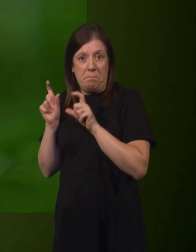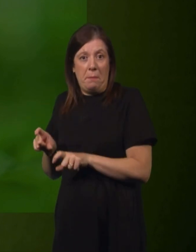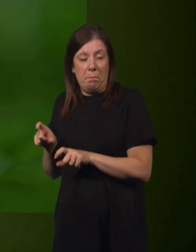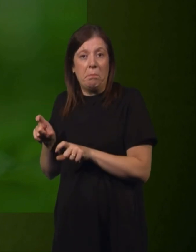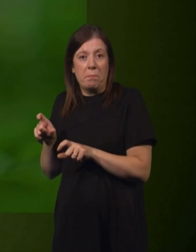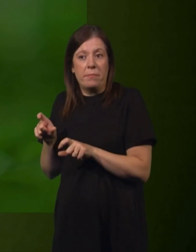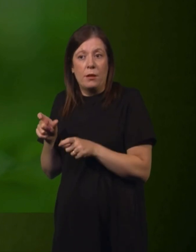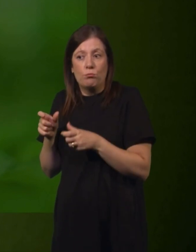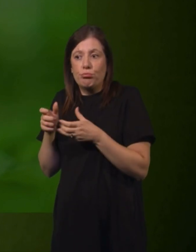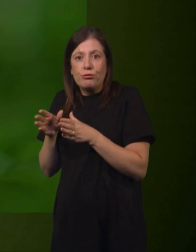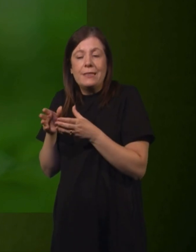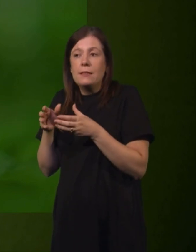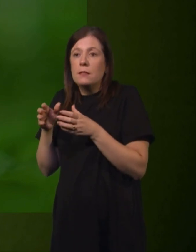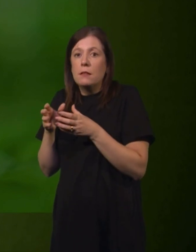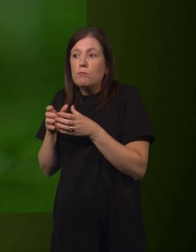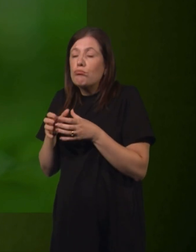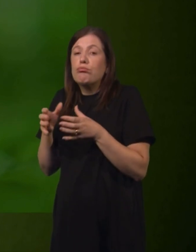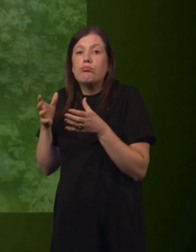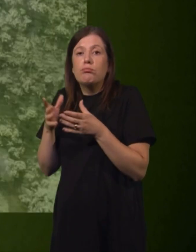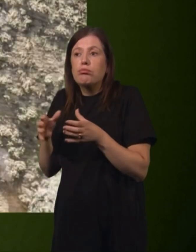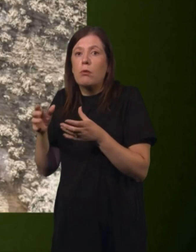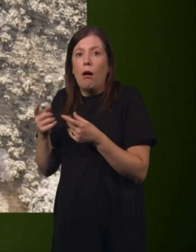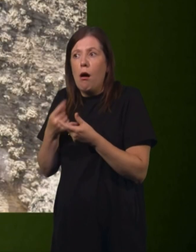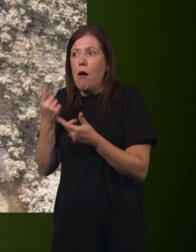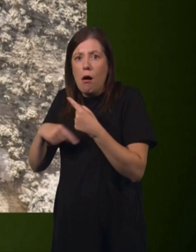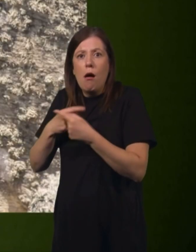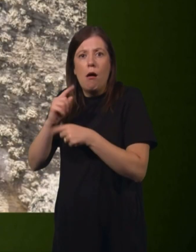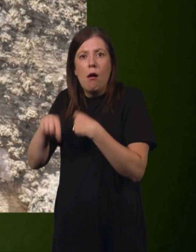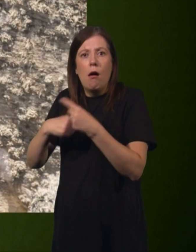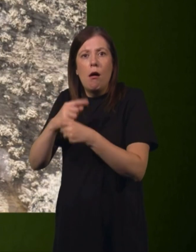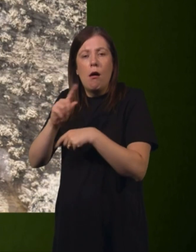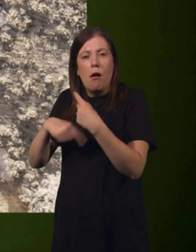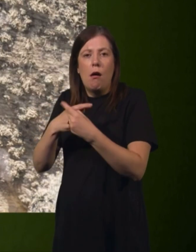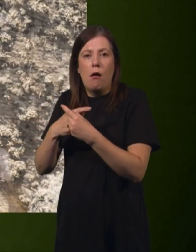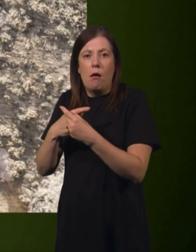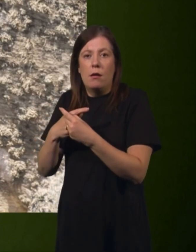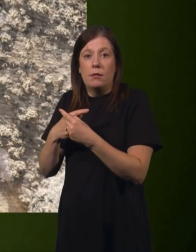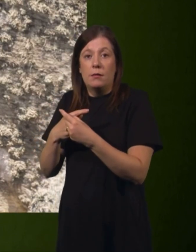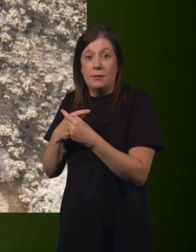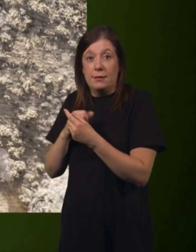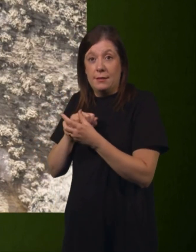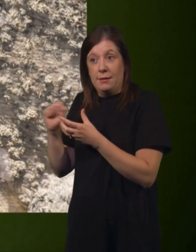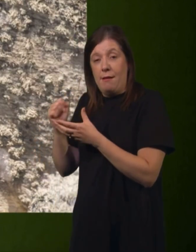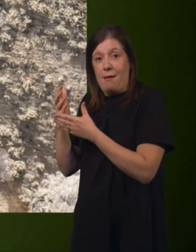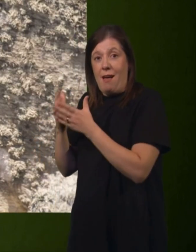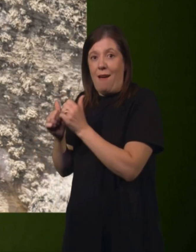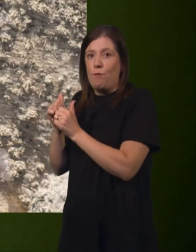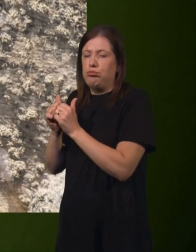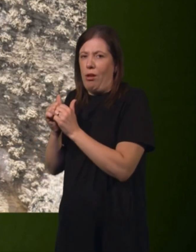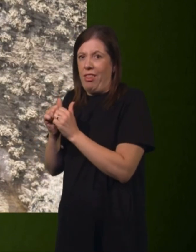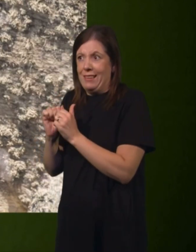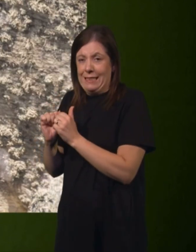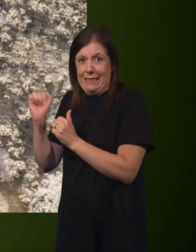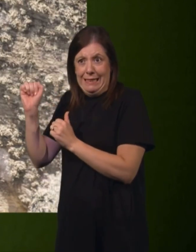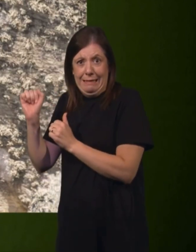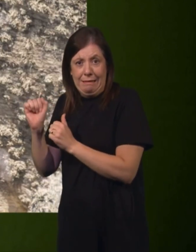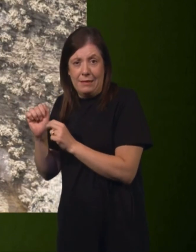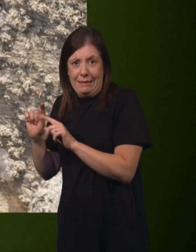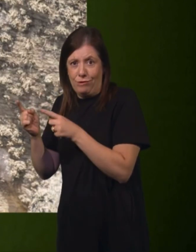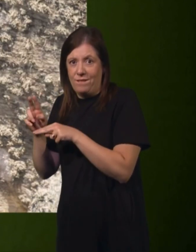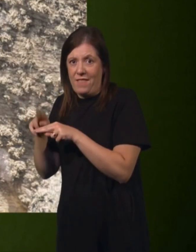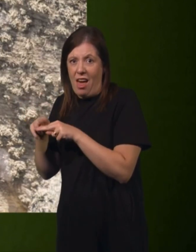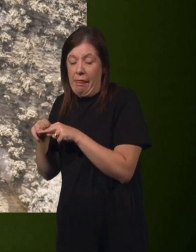they started to breed and they mated very successfully. Mr Mousetrap was her half-brother from another father, but we're not going to get into that. They did well.